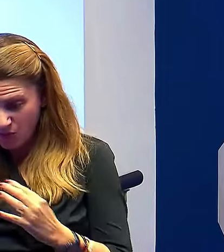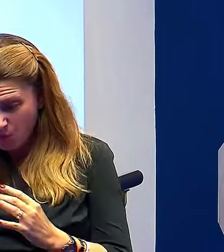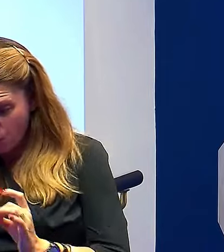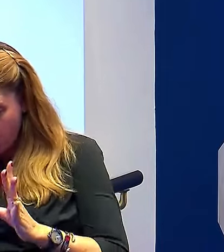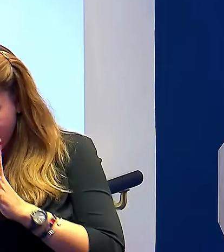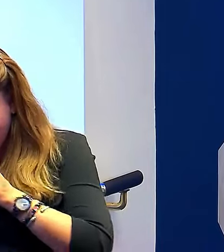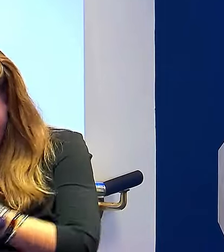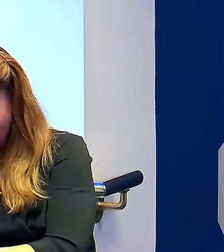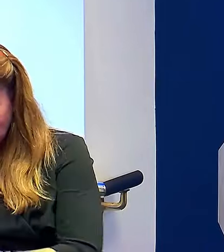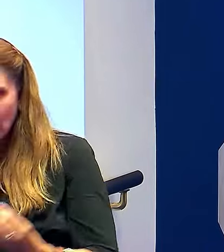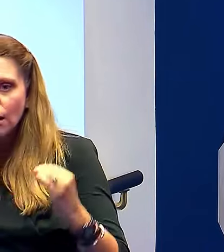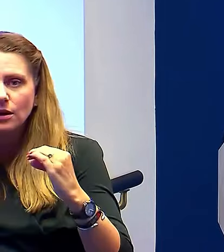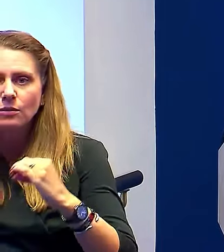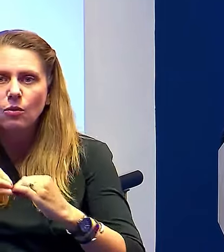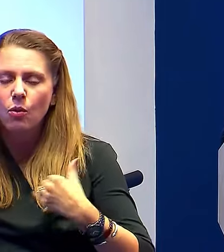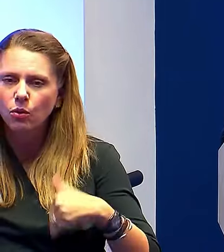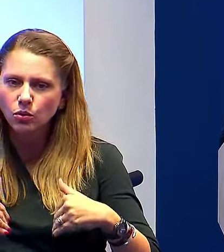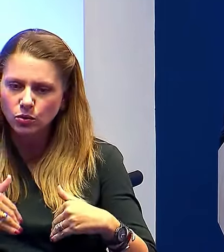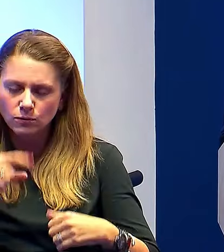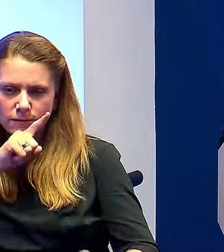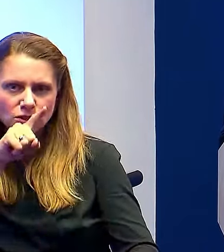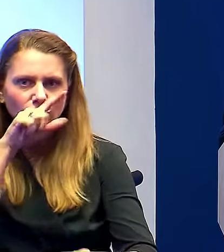could exist under tyranny.